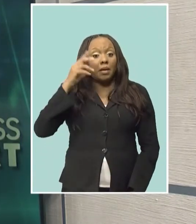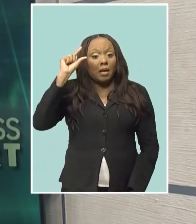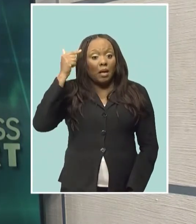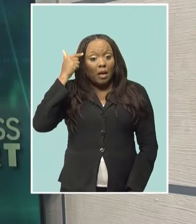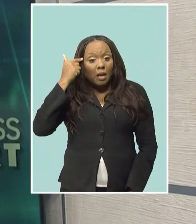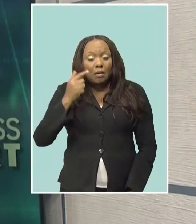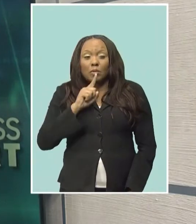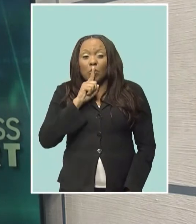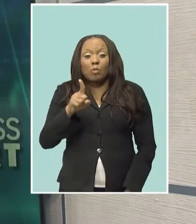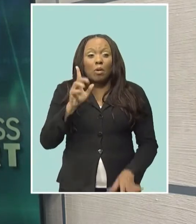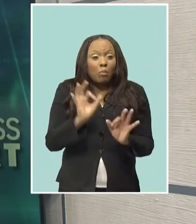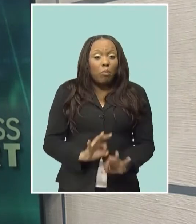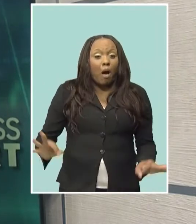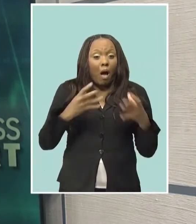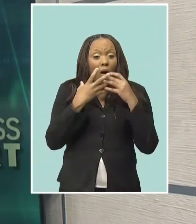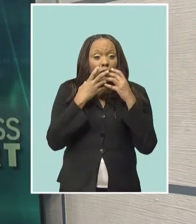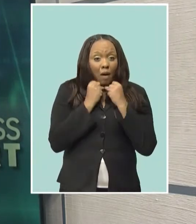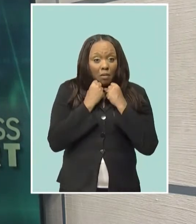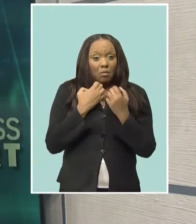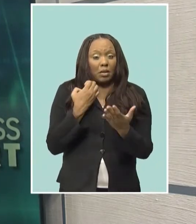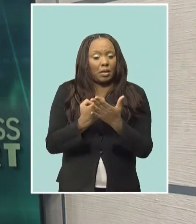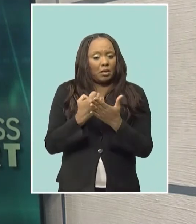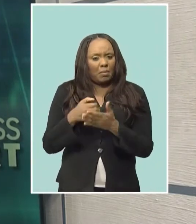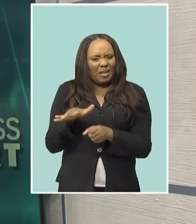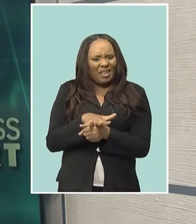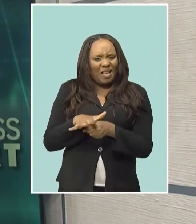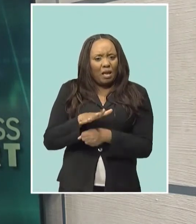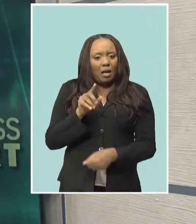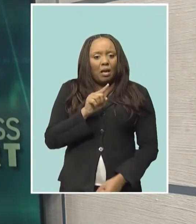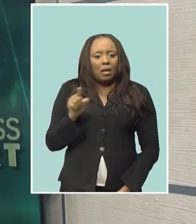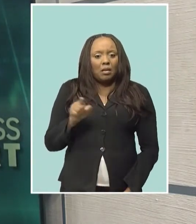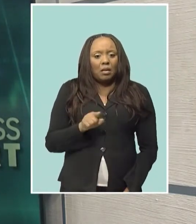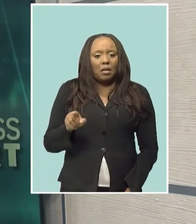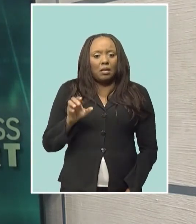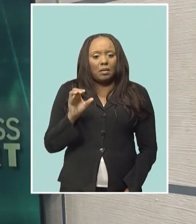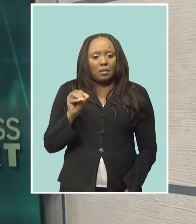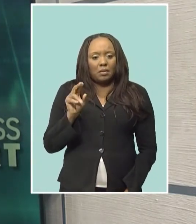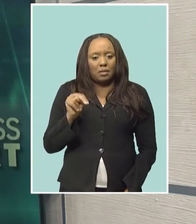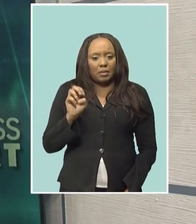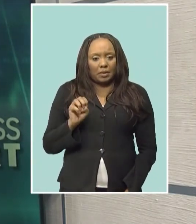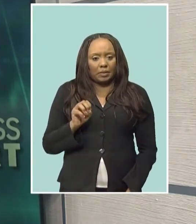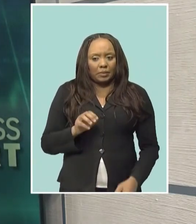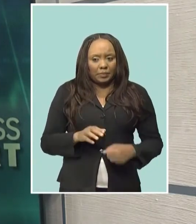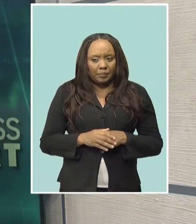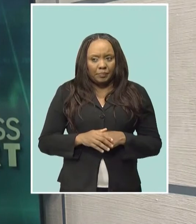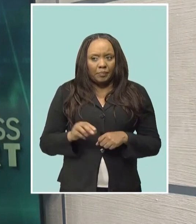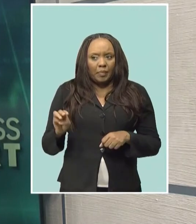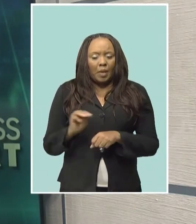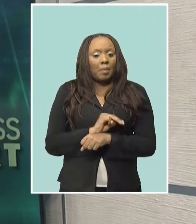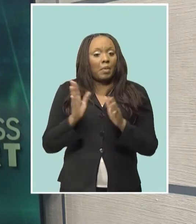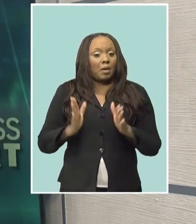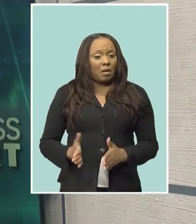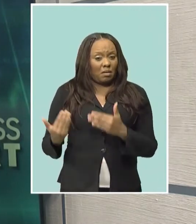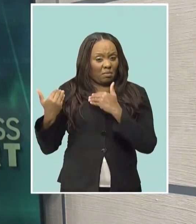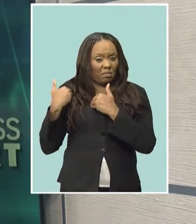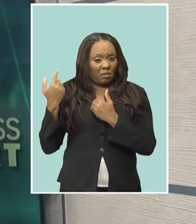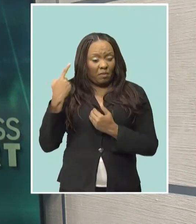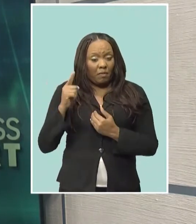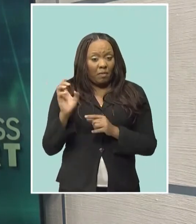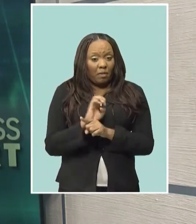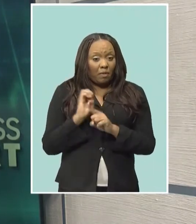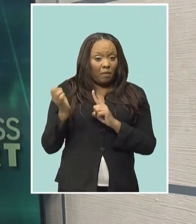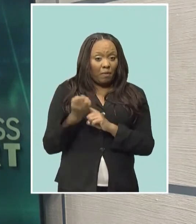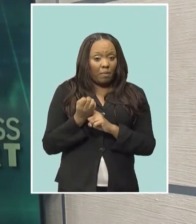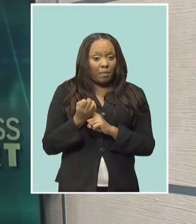valued economic zone for the island and its citizens. Its Minister of the Environment and National Beautification, the Green and Blue